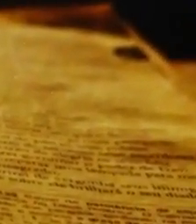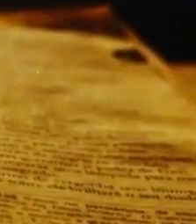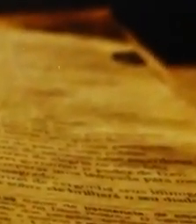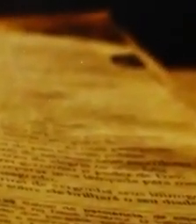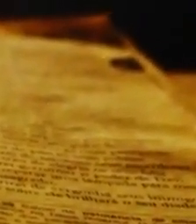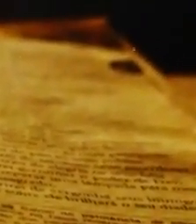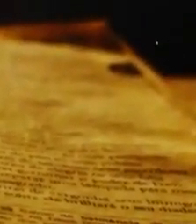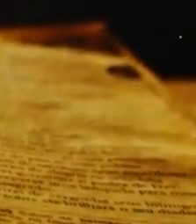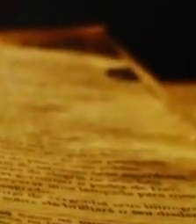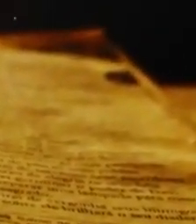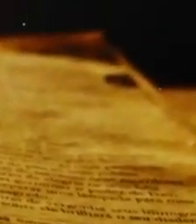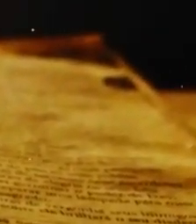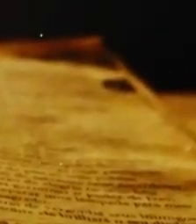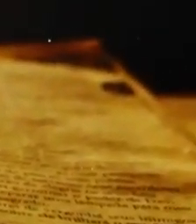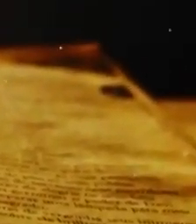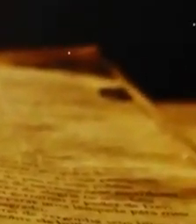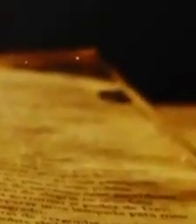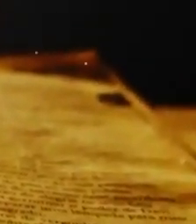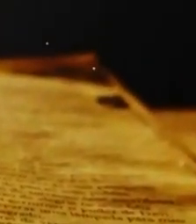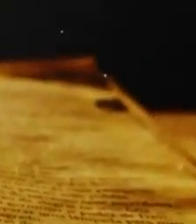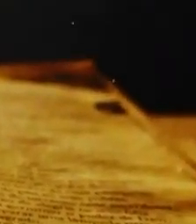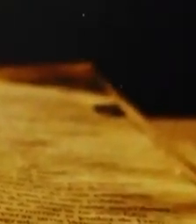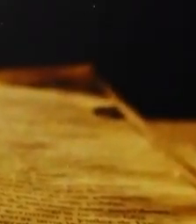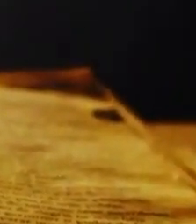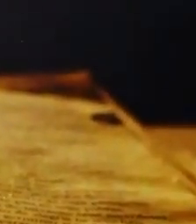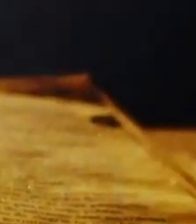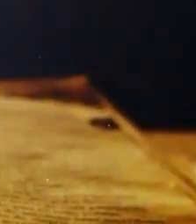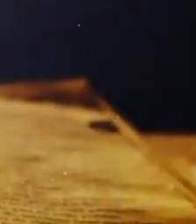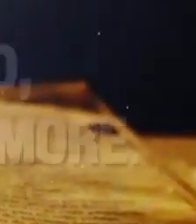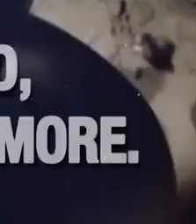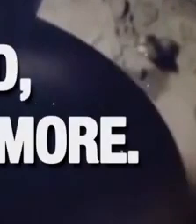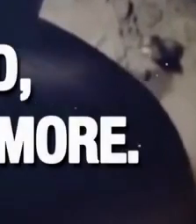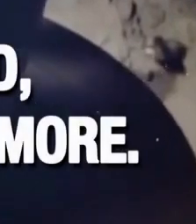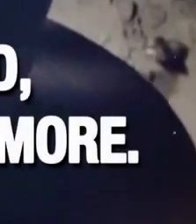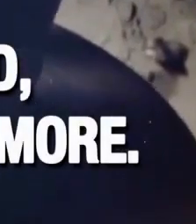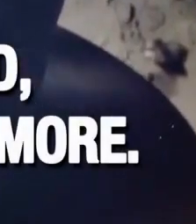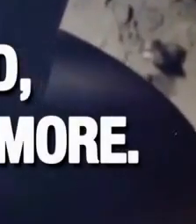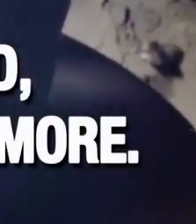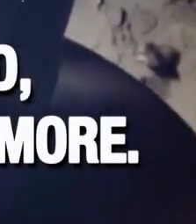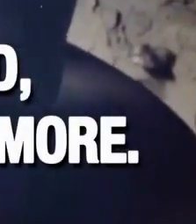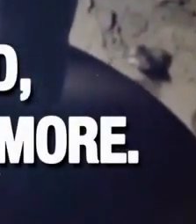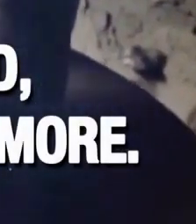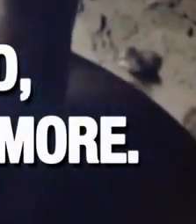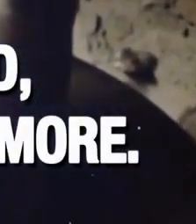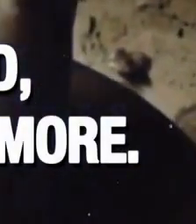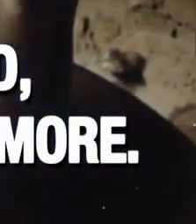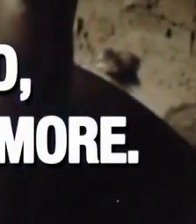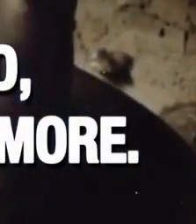With you and